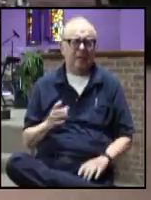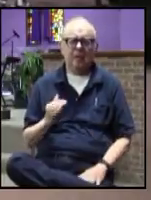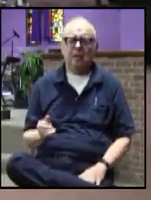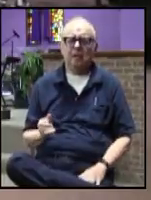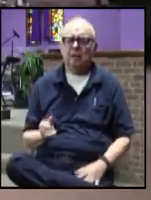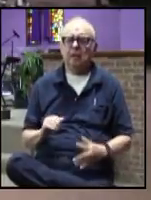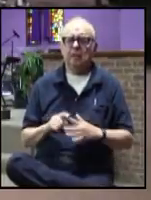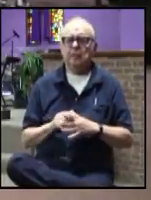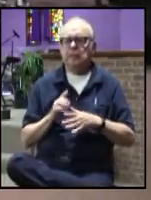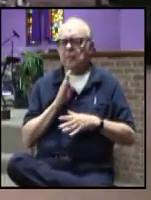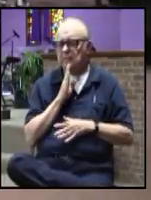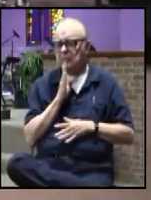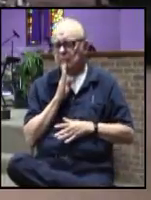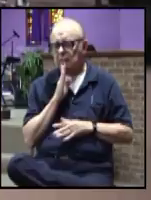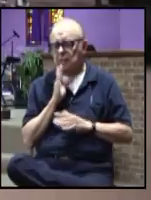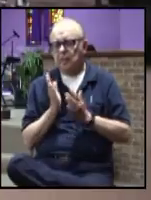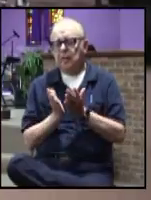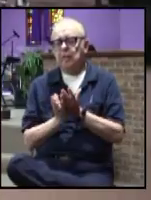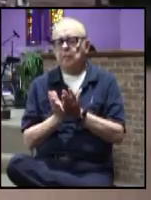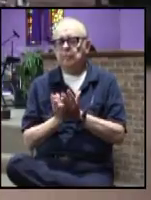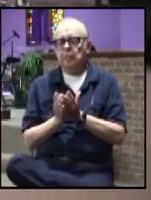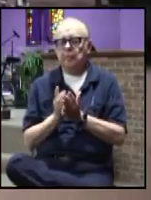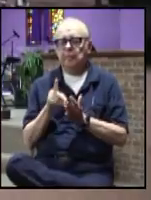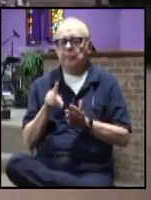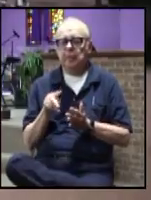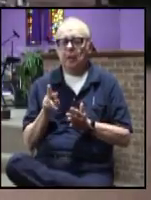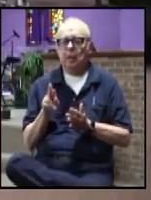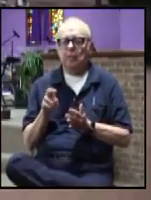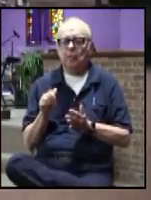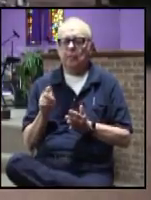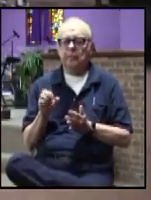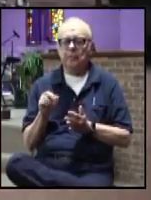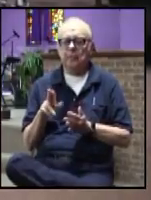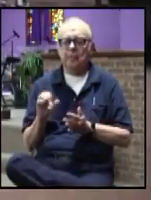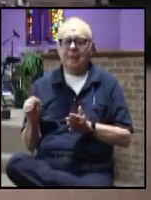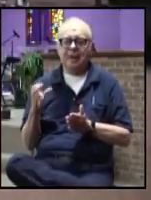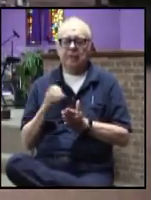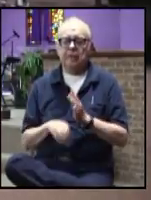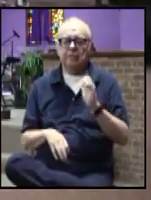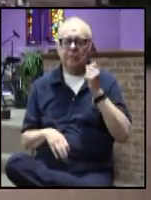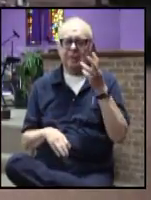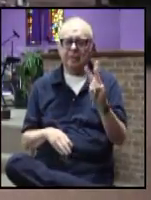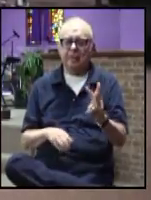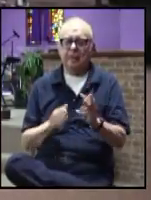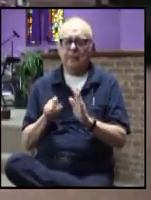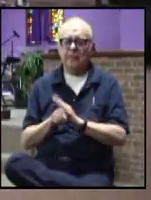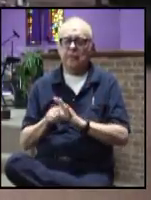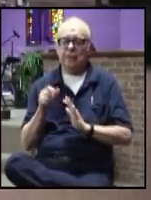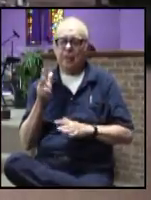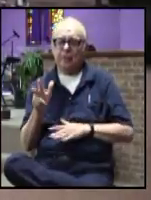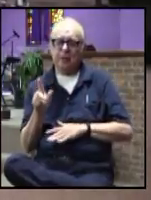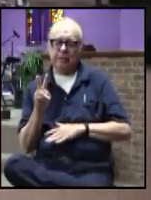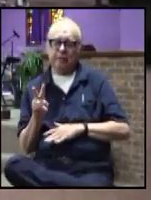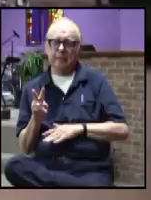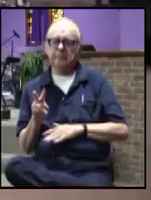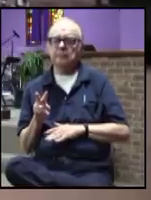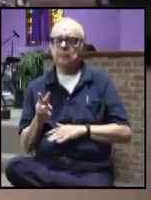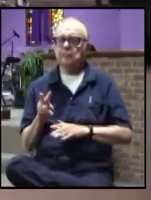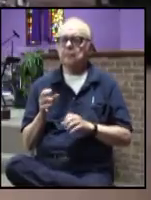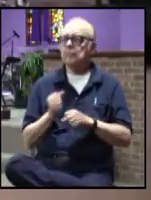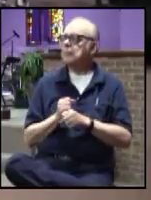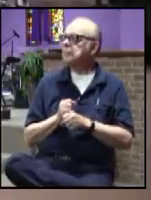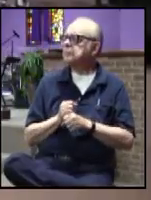when you start talking in the book of Proverbs, chapter 16, in verse number 32, I've